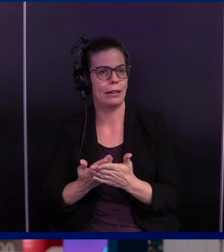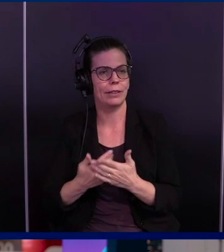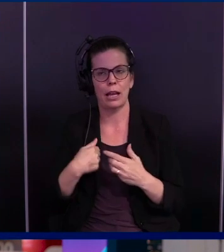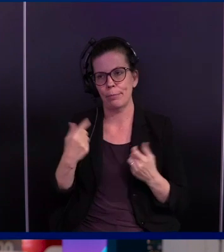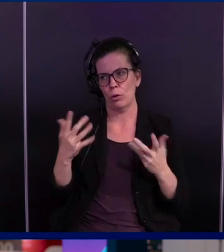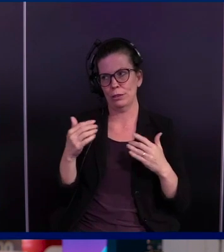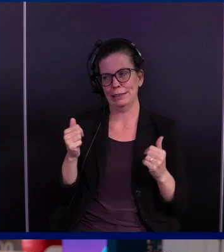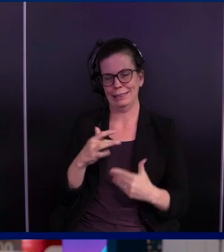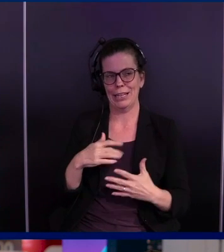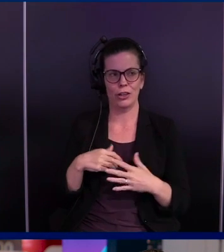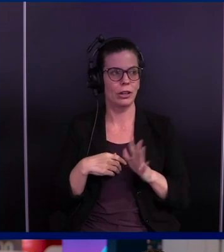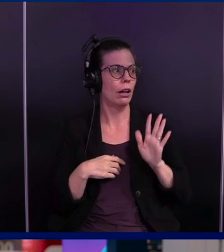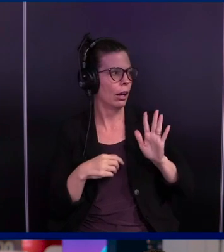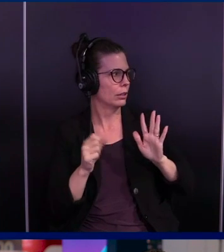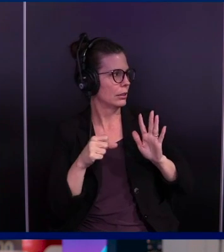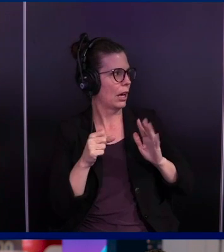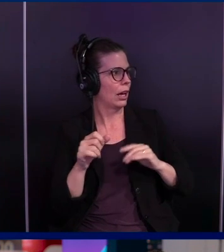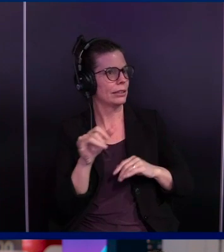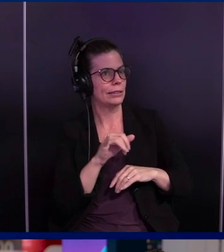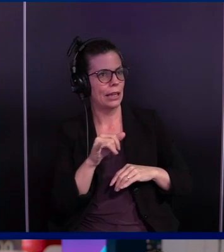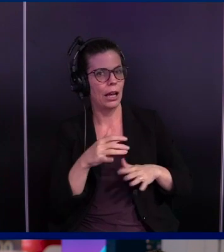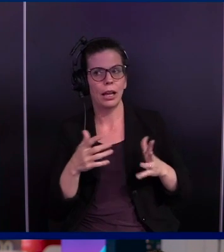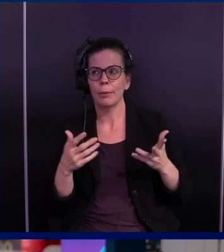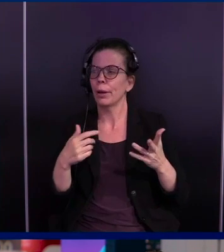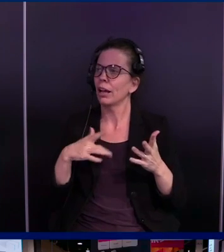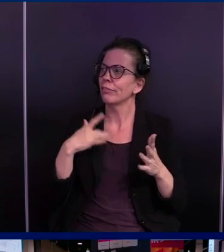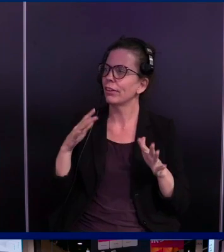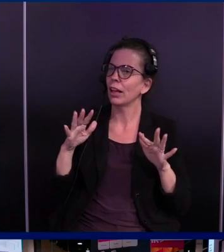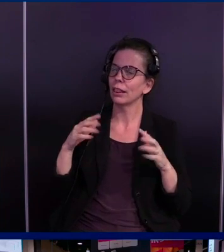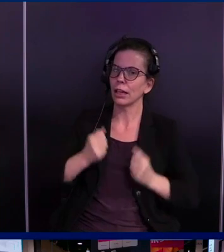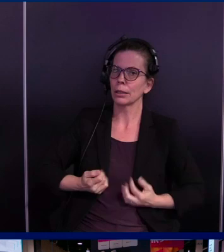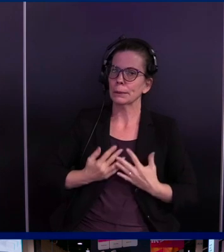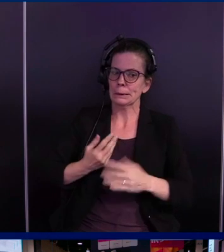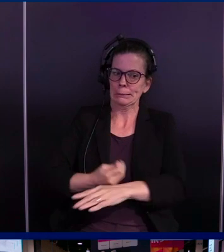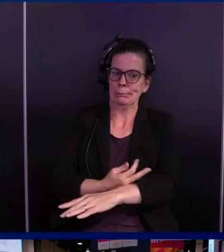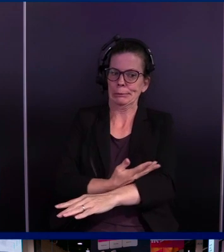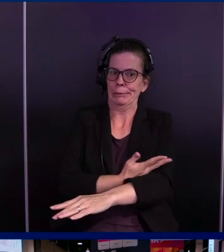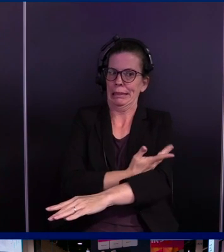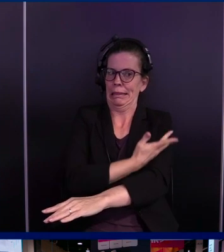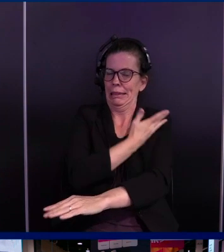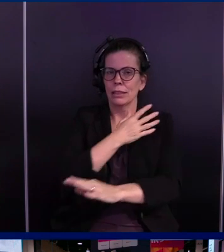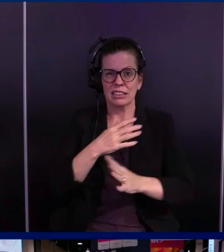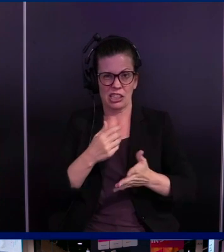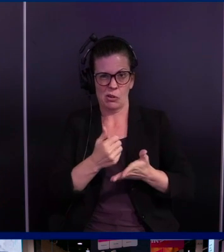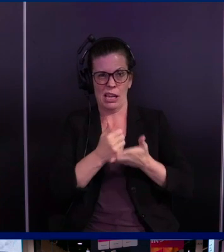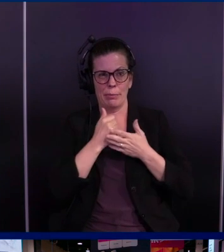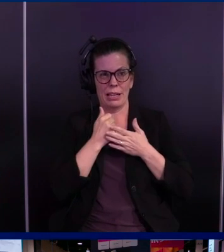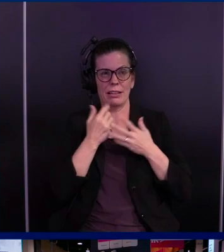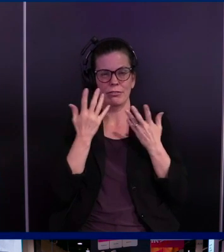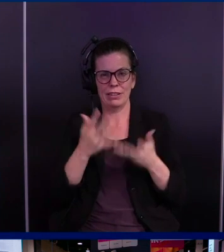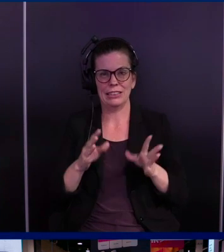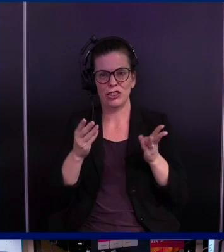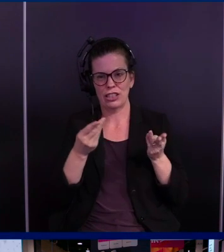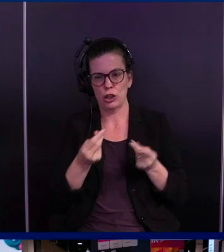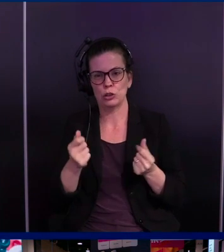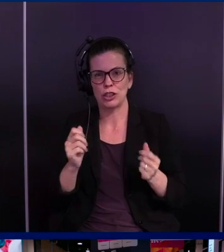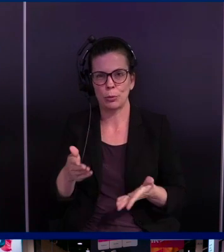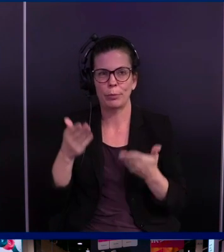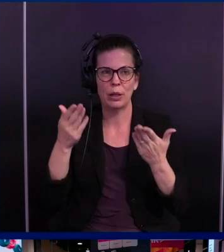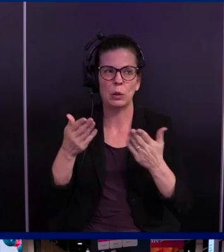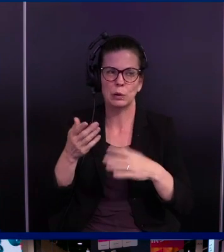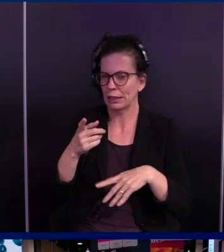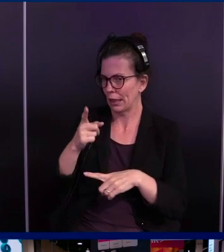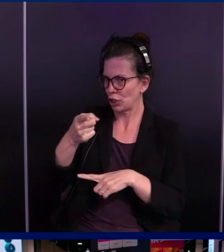scared. Yeah, I Yeah. felt a chill up my spine. Yeah. Can you help me finish the solution you proposed? Ooh, immediately pointing a